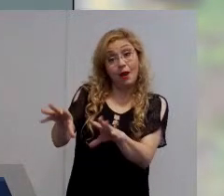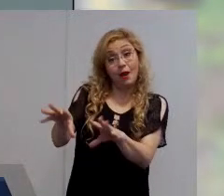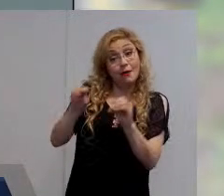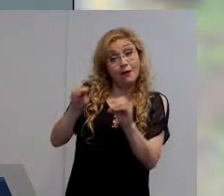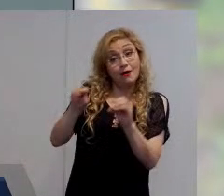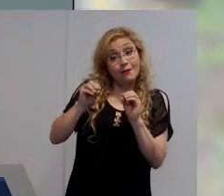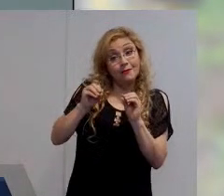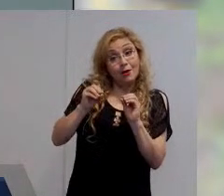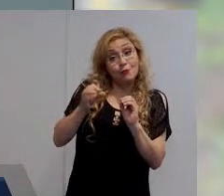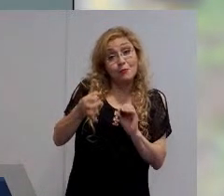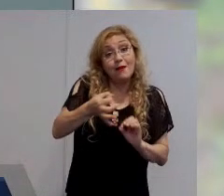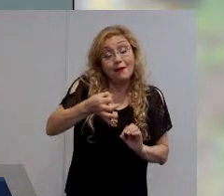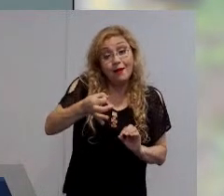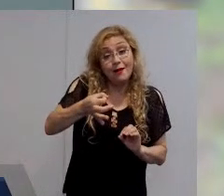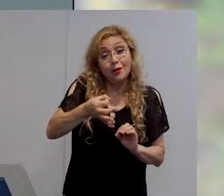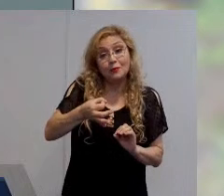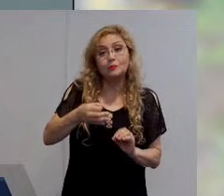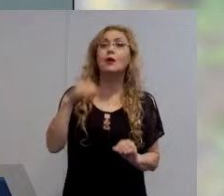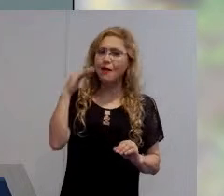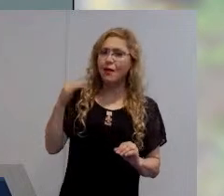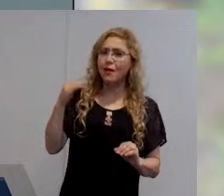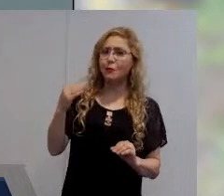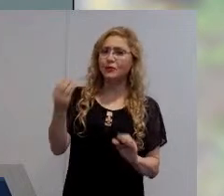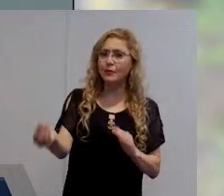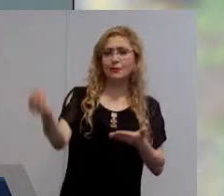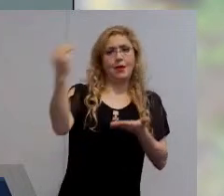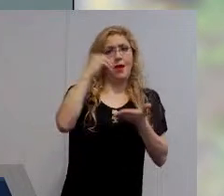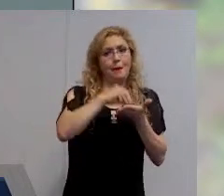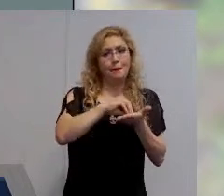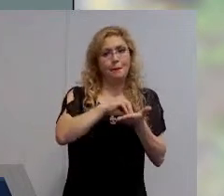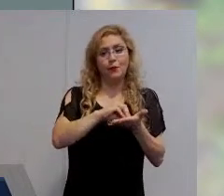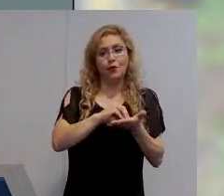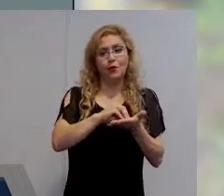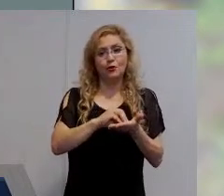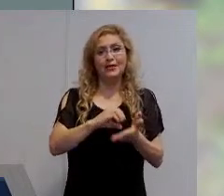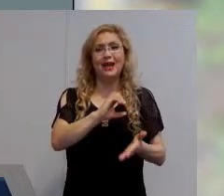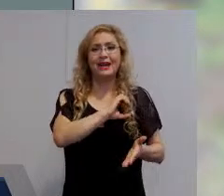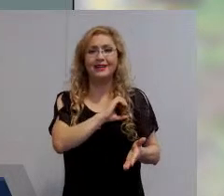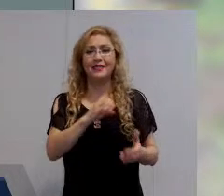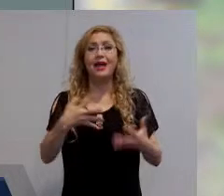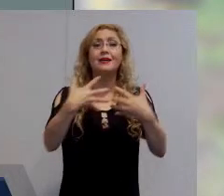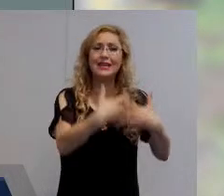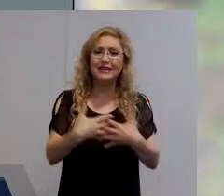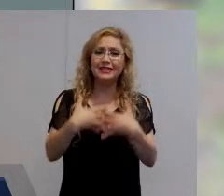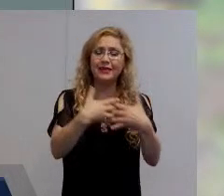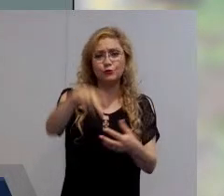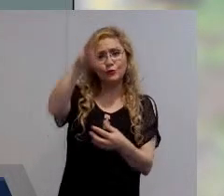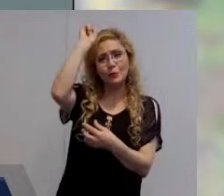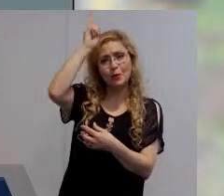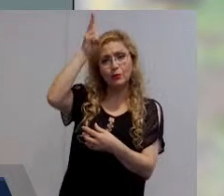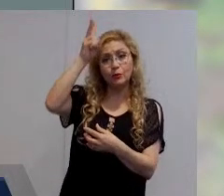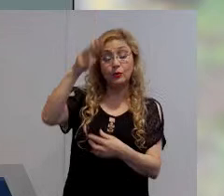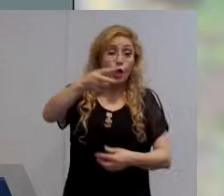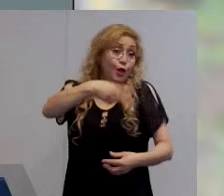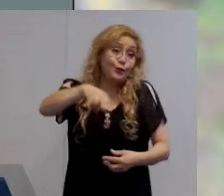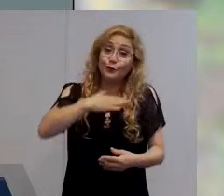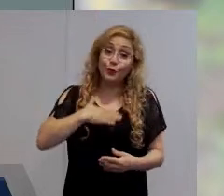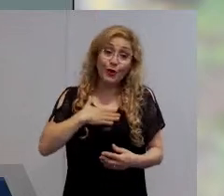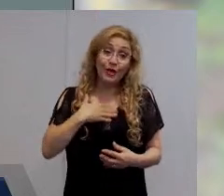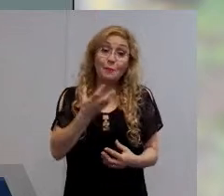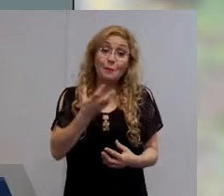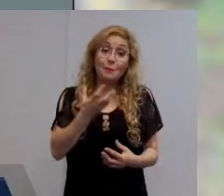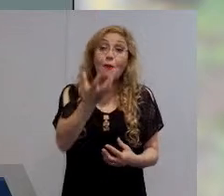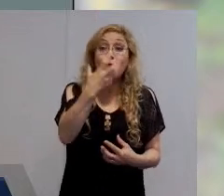recover our production, and the contributions made by Canada, USA, and Peru is